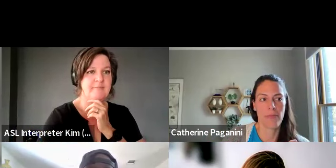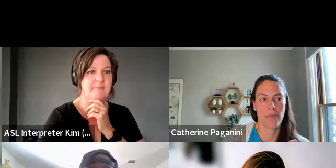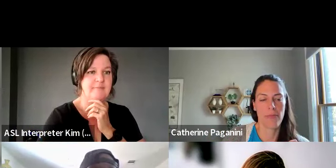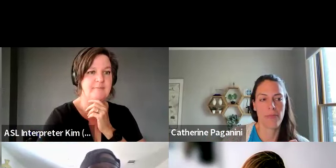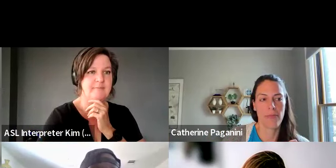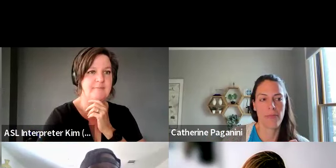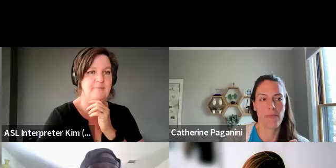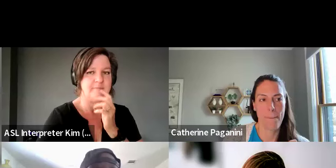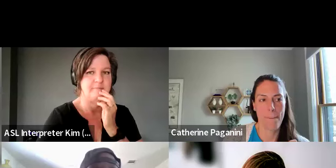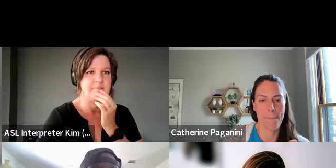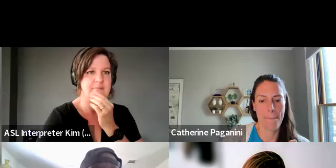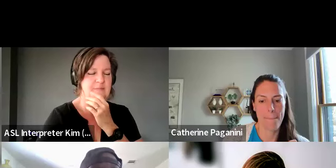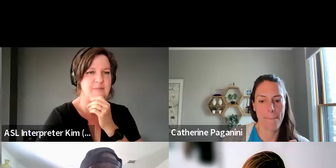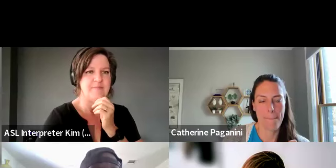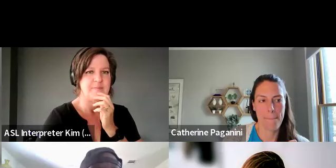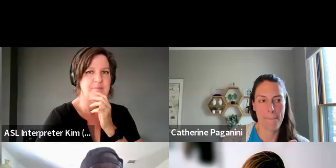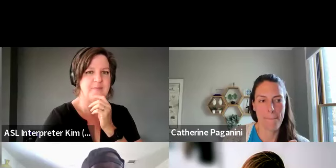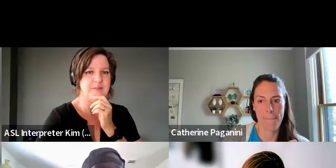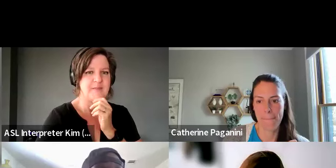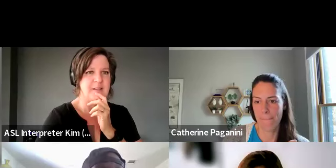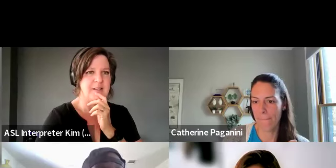I have something.